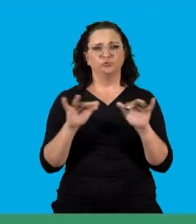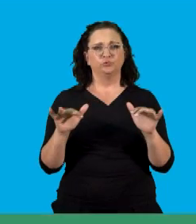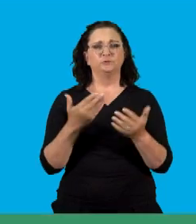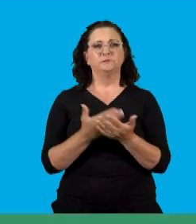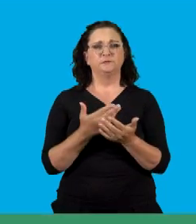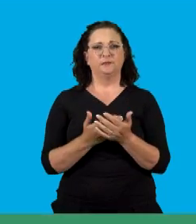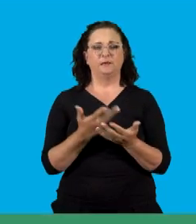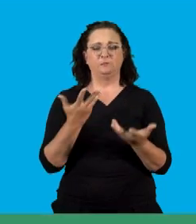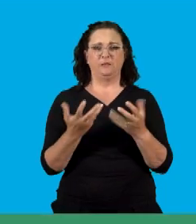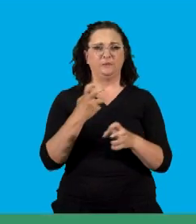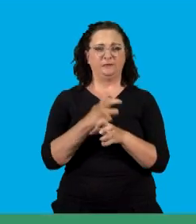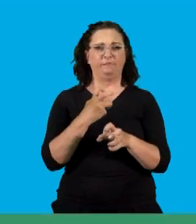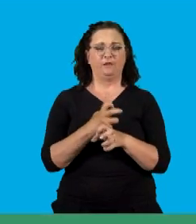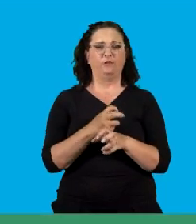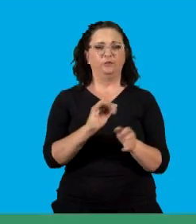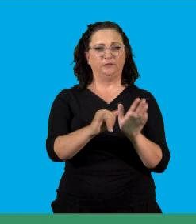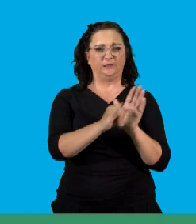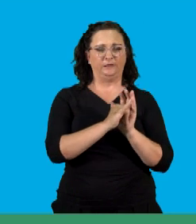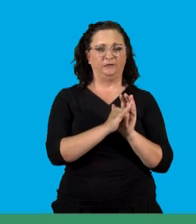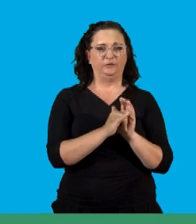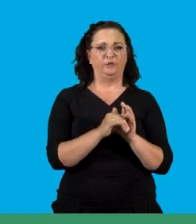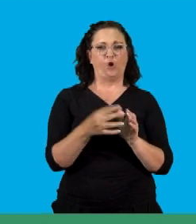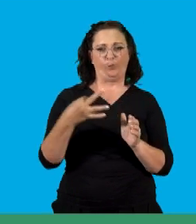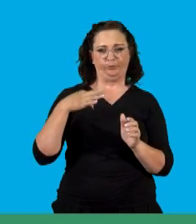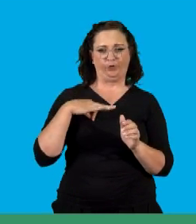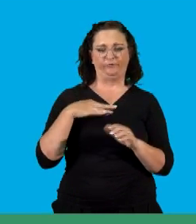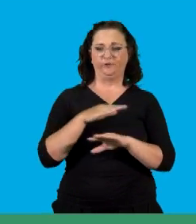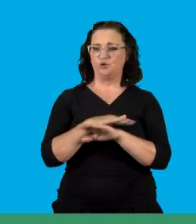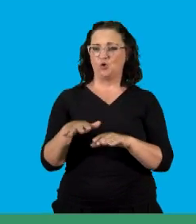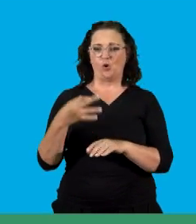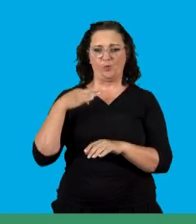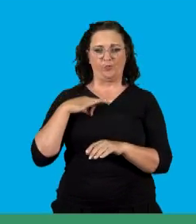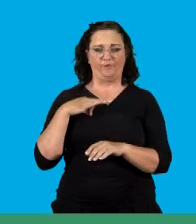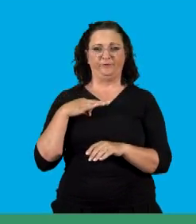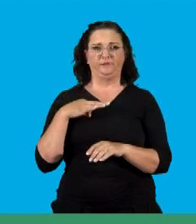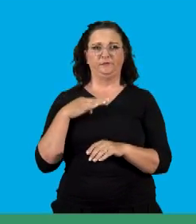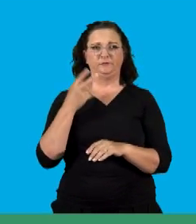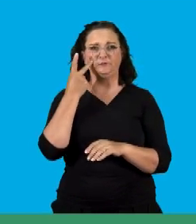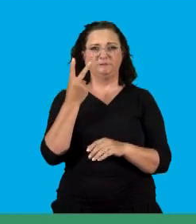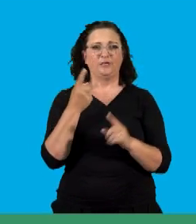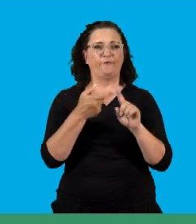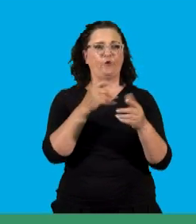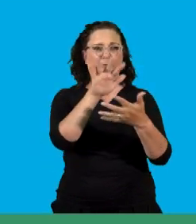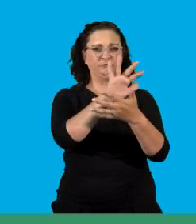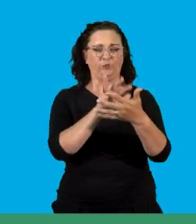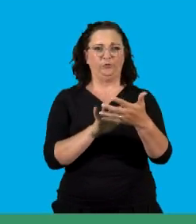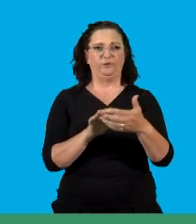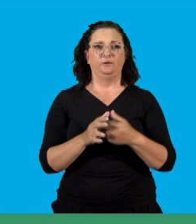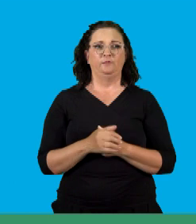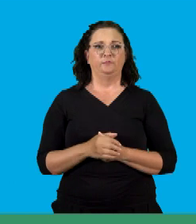it difficult to identify the profit and non-profit companies from given scenarios.